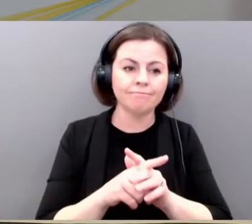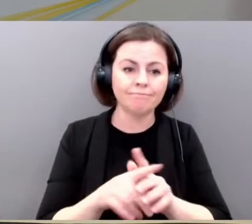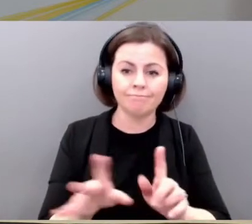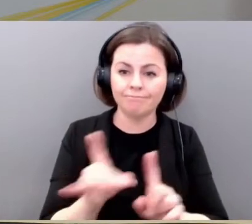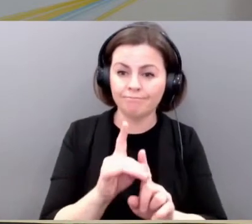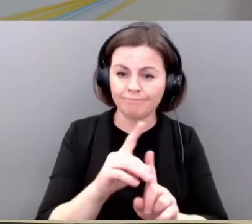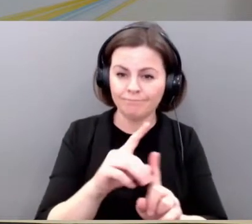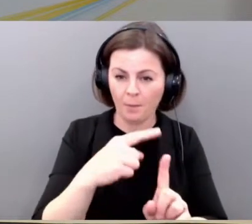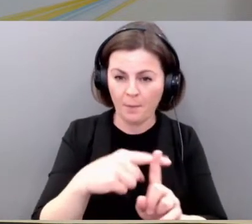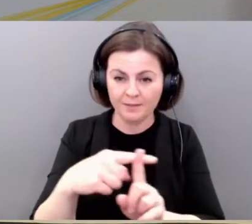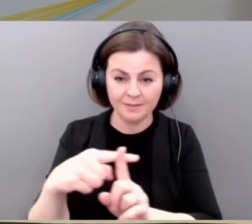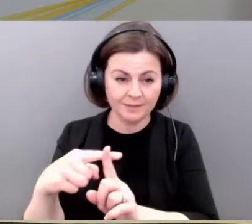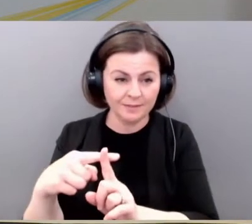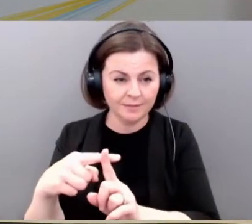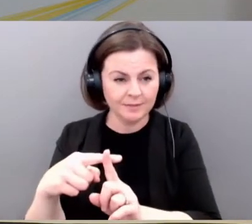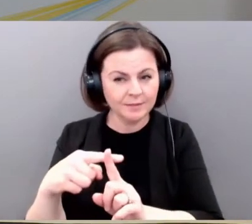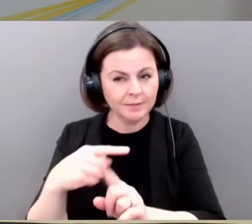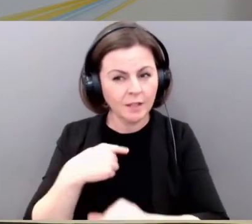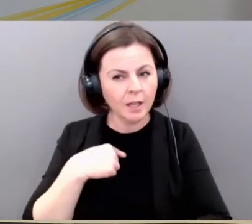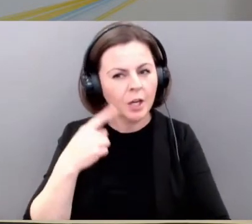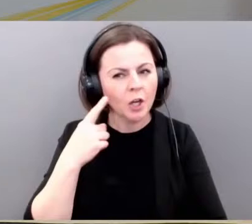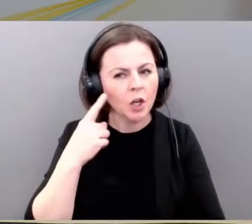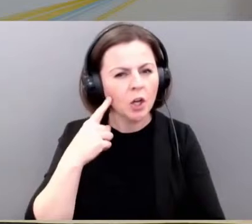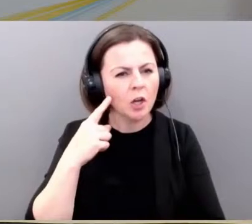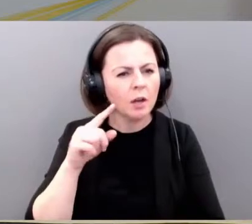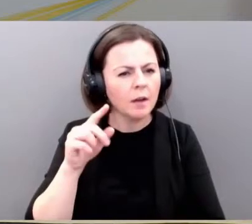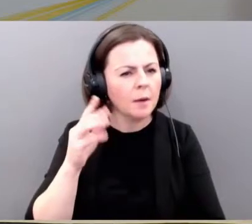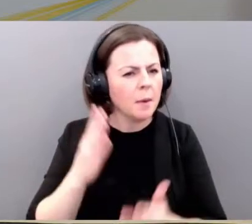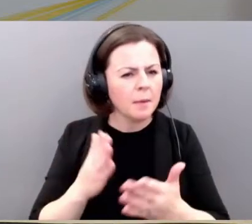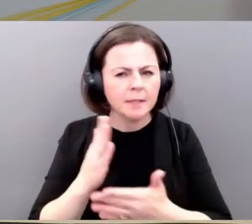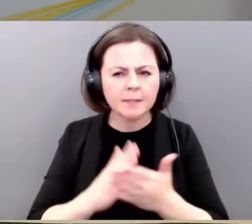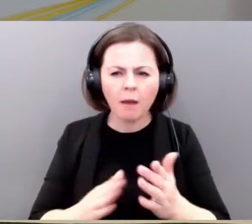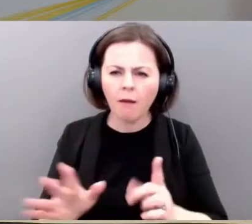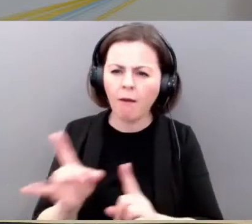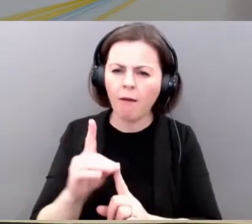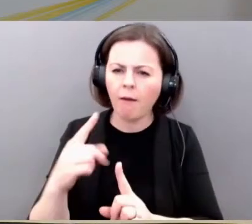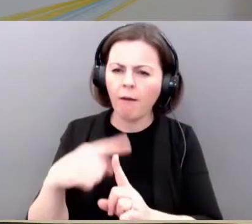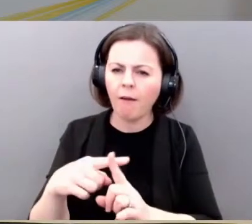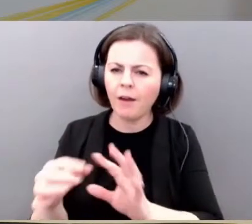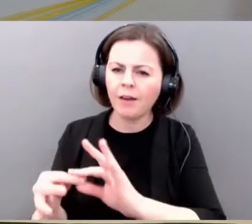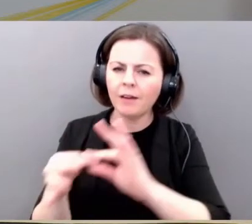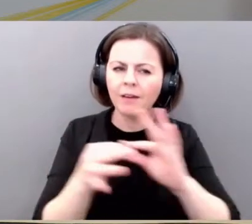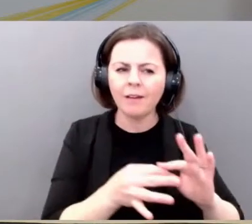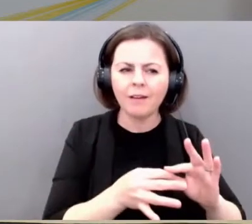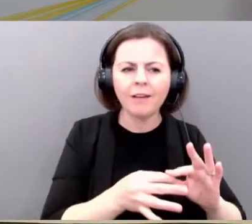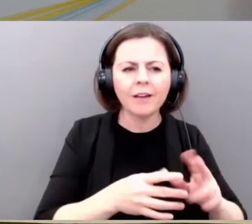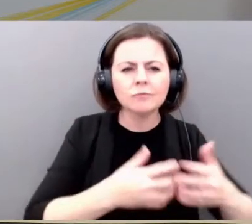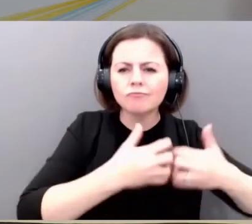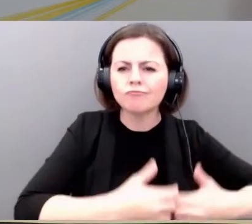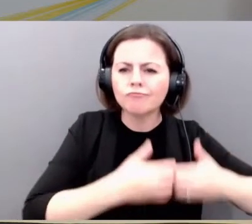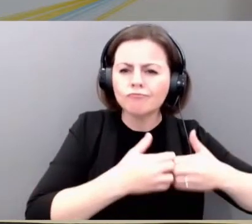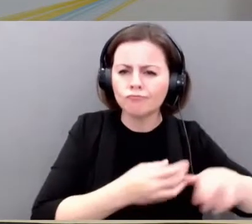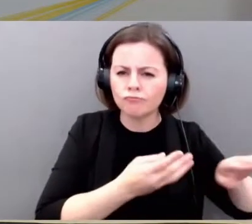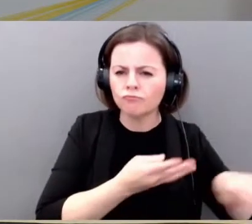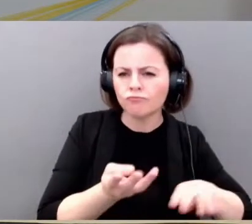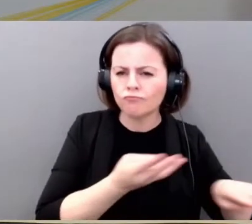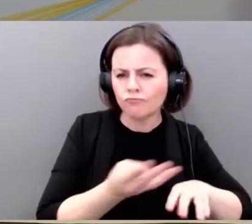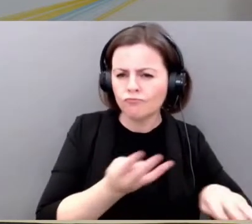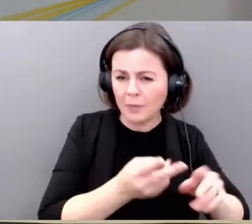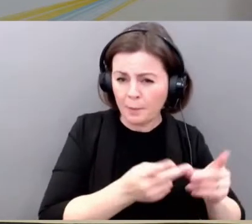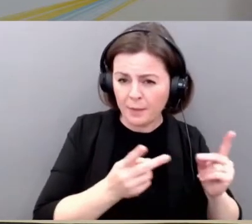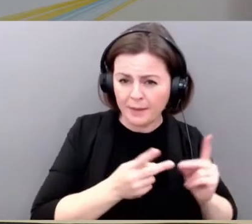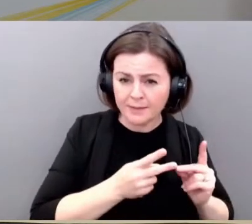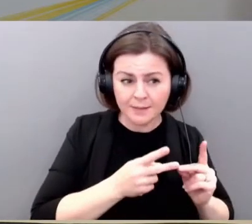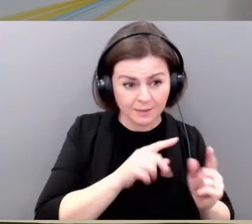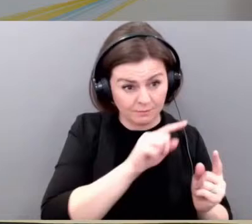accounts that there might have been cases linked to manufacturing facilities, like workers who have tested positive. Wondering if you can confirm that, and